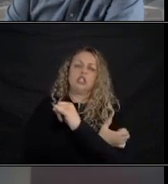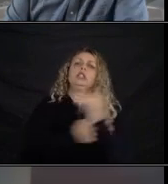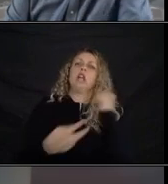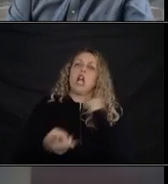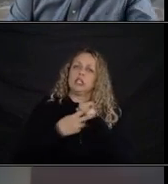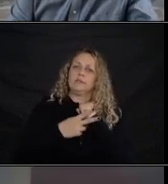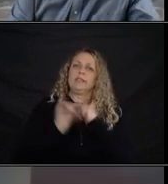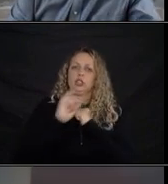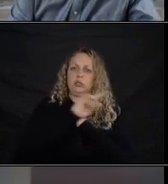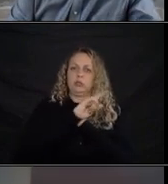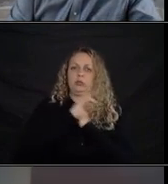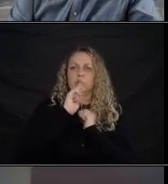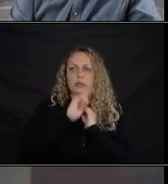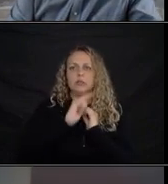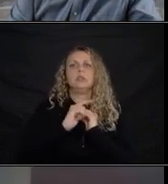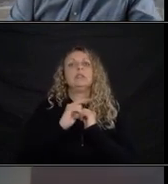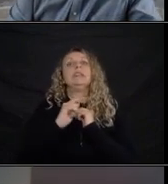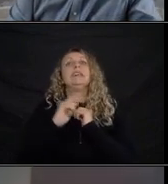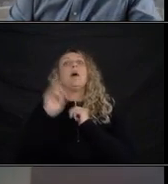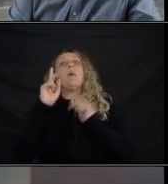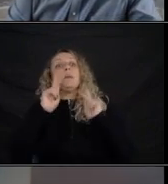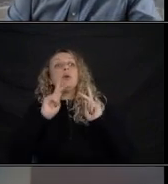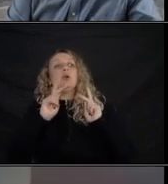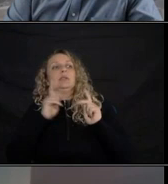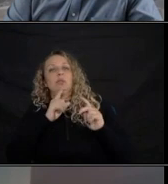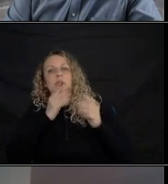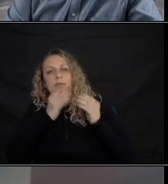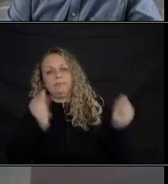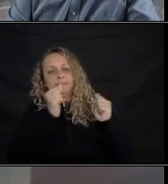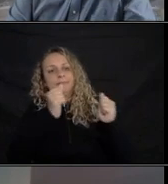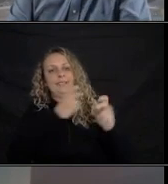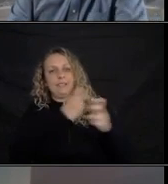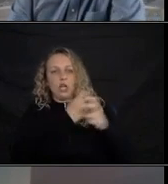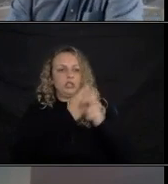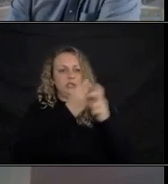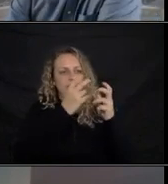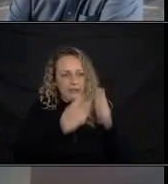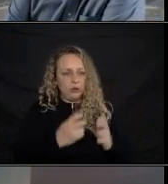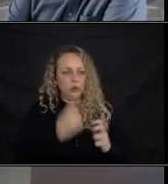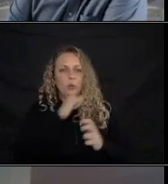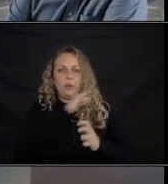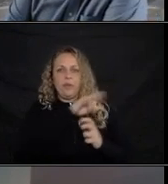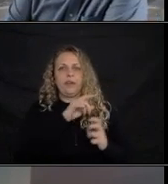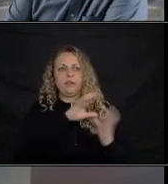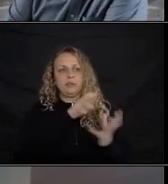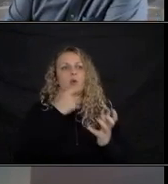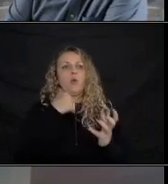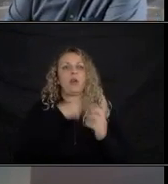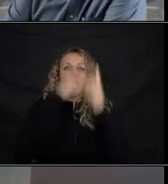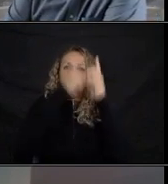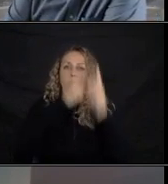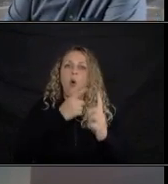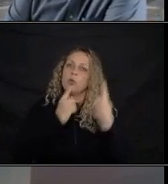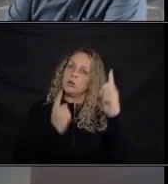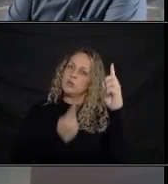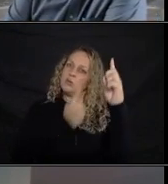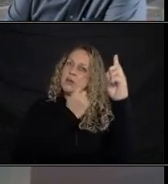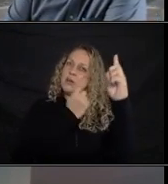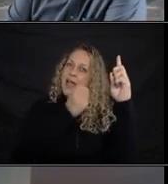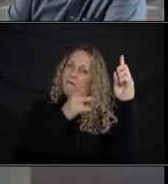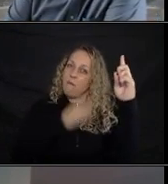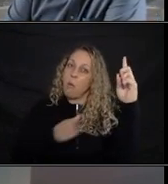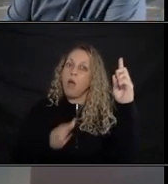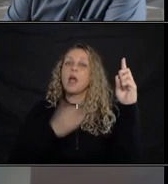for cities and states tackling harmful pollution, energy efficiency can get them about halfway toward their climate goals. And